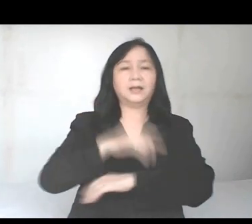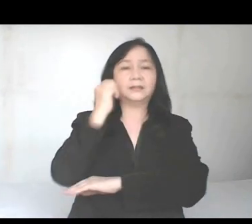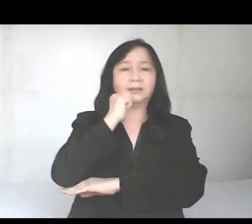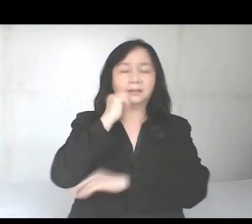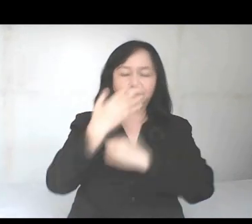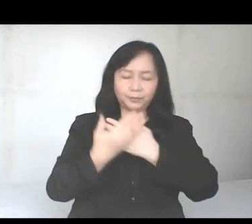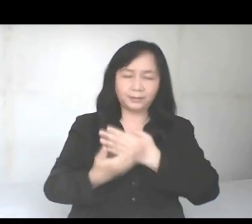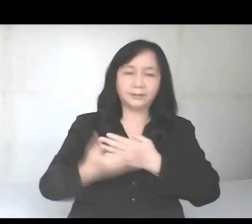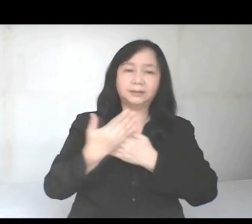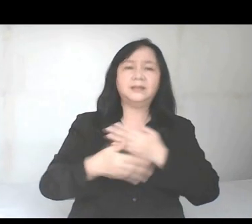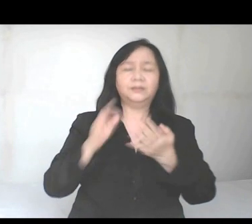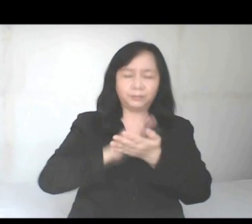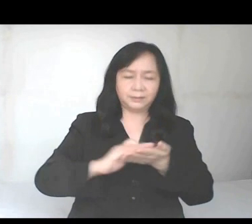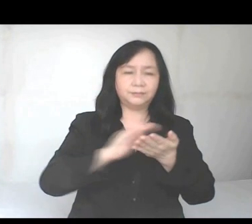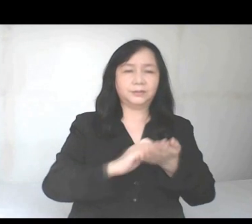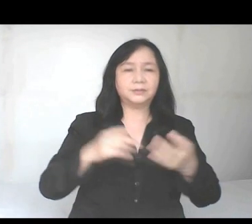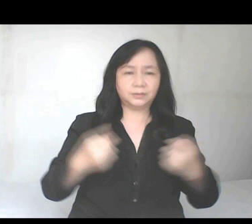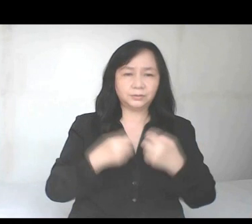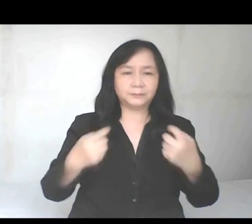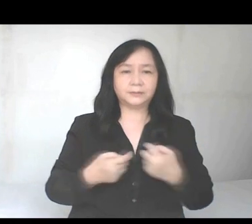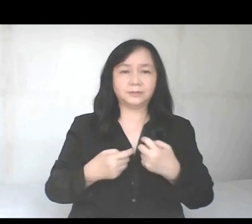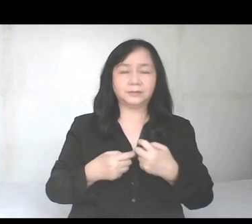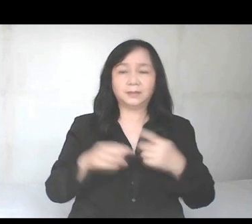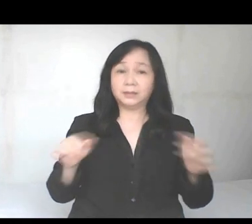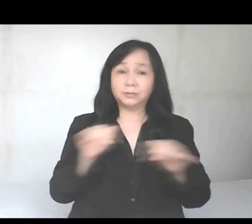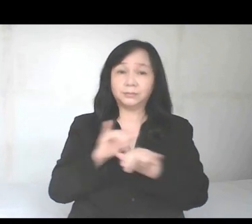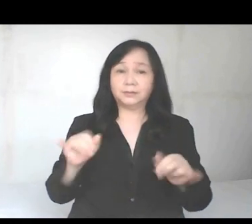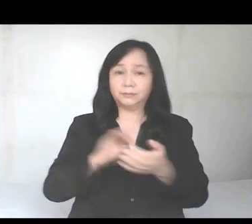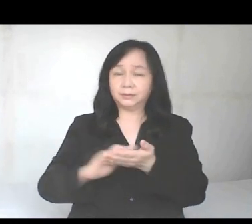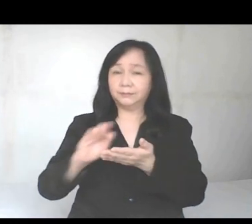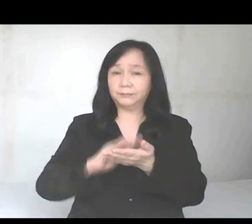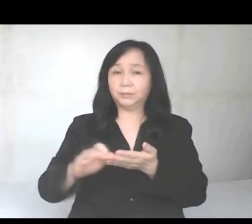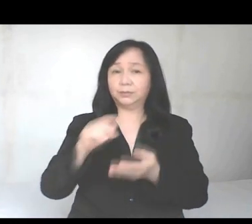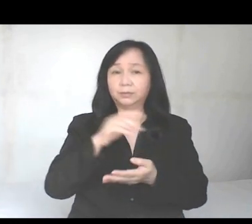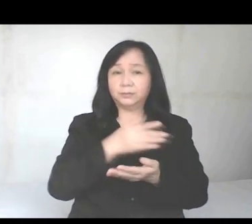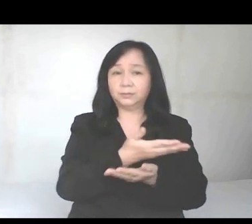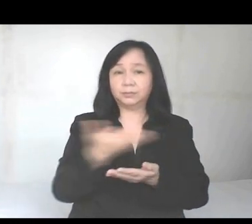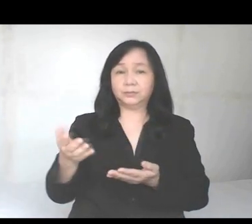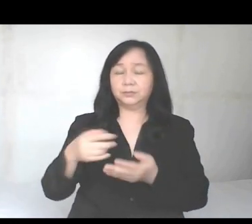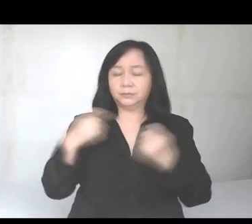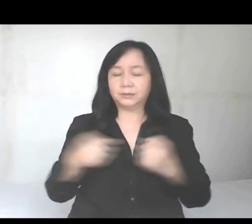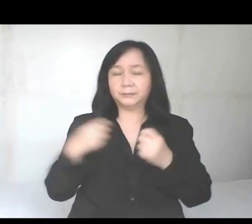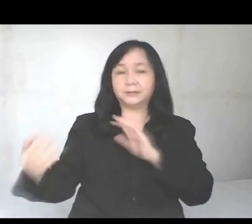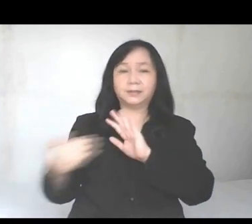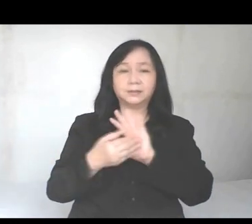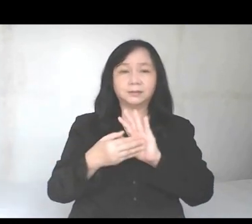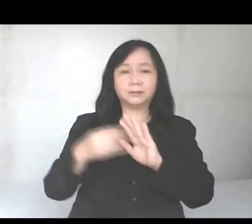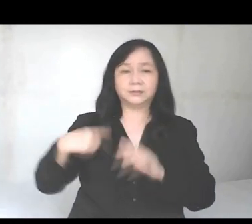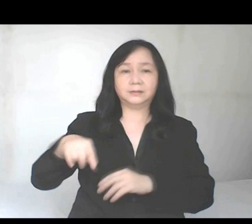today our daily bread, and forgive us our trespasses, as we forgive those who trespass against